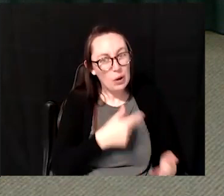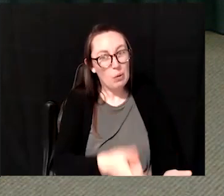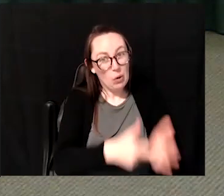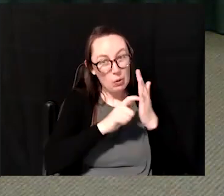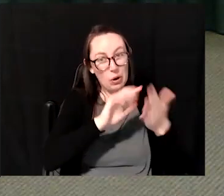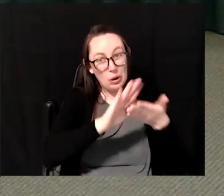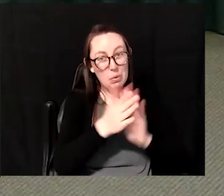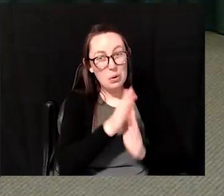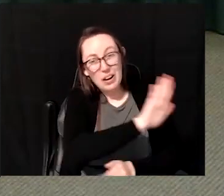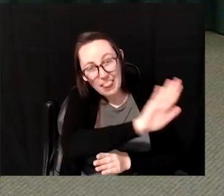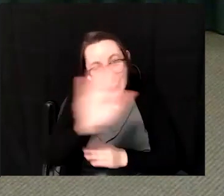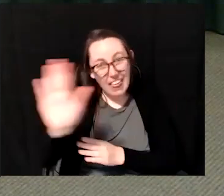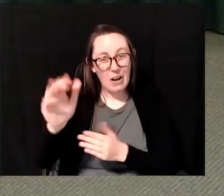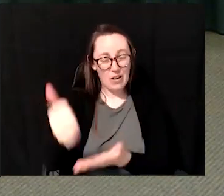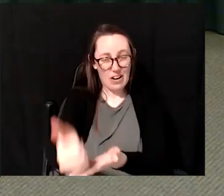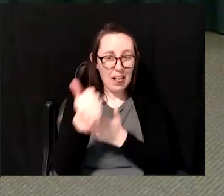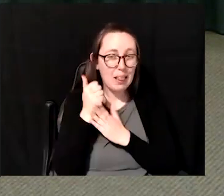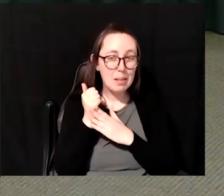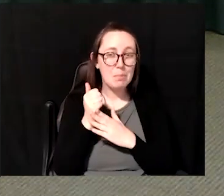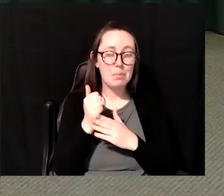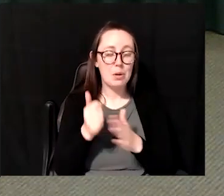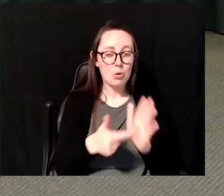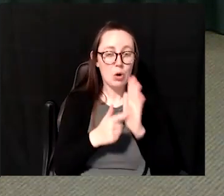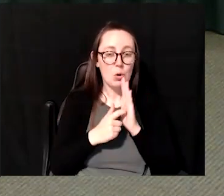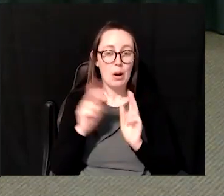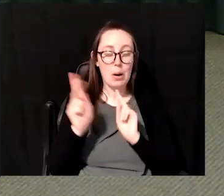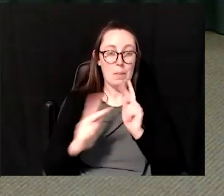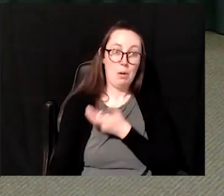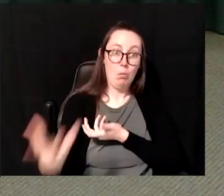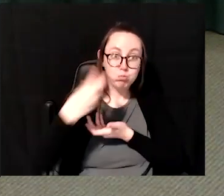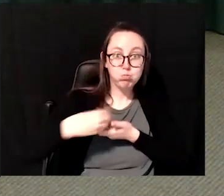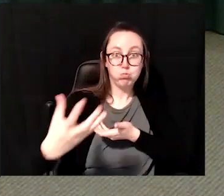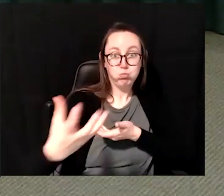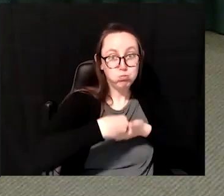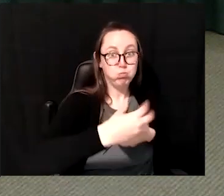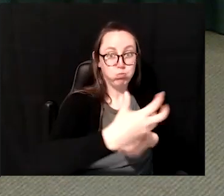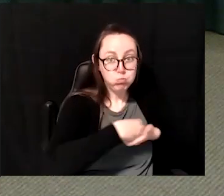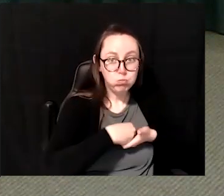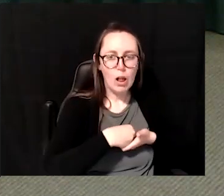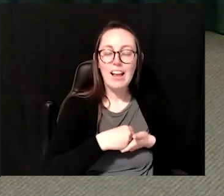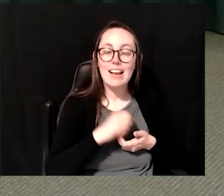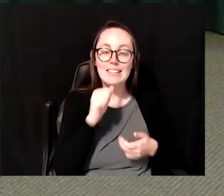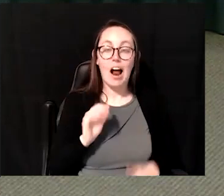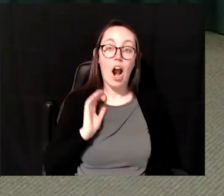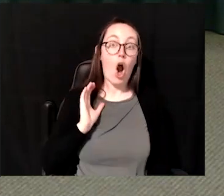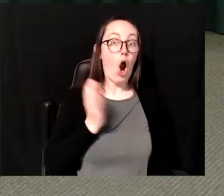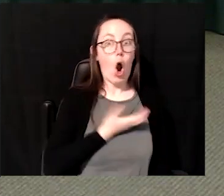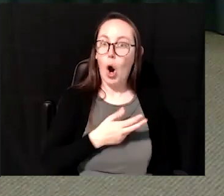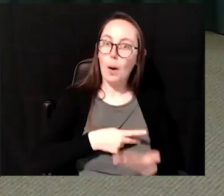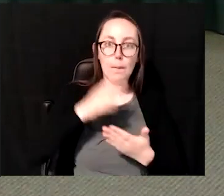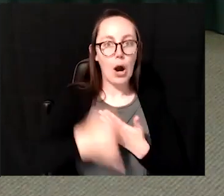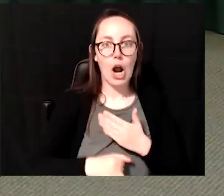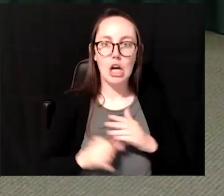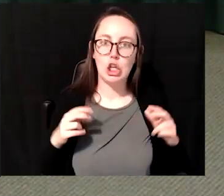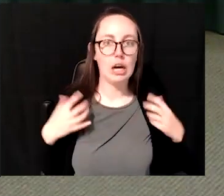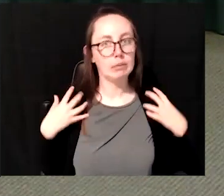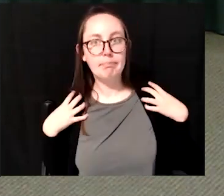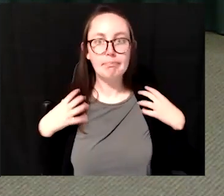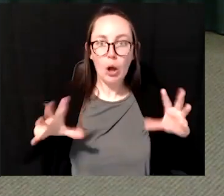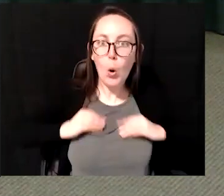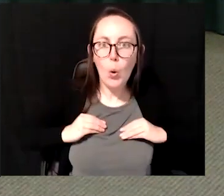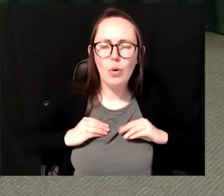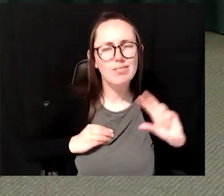everybody on board to make this happen and isn't our project we're um we're taking the home because we can and